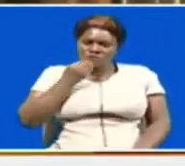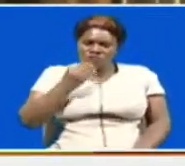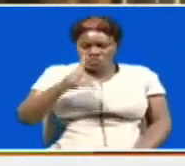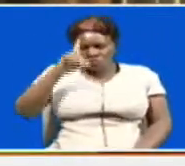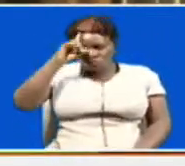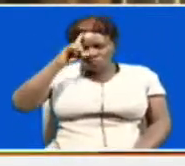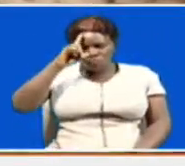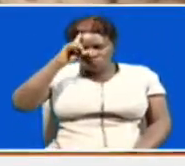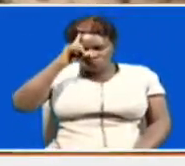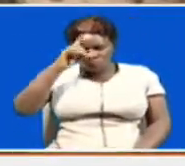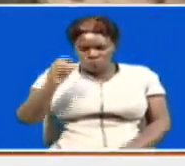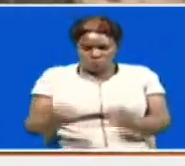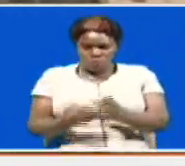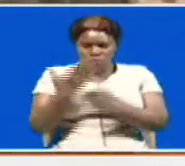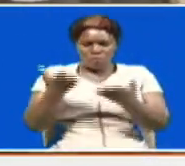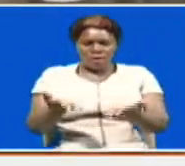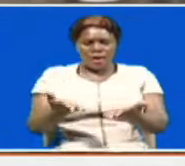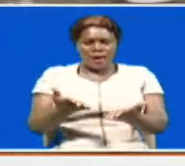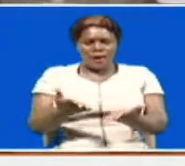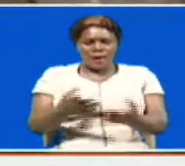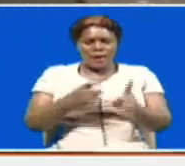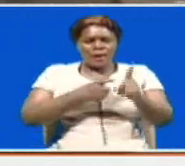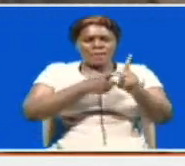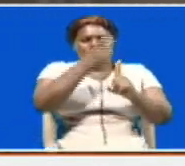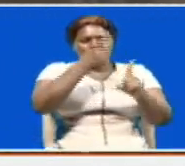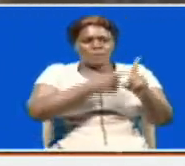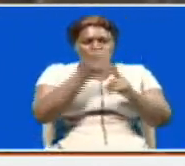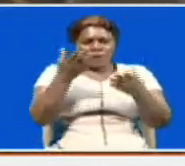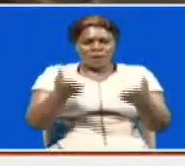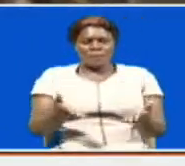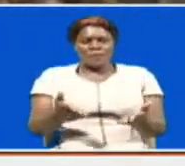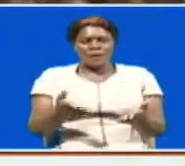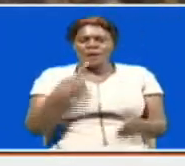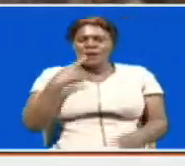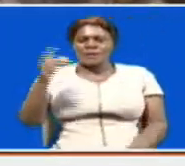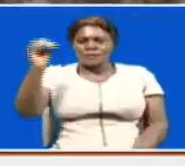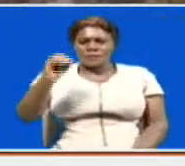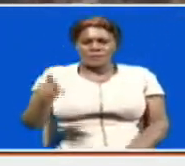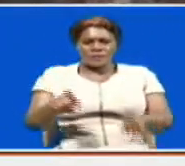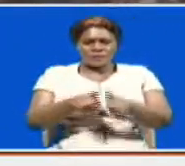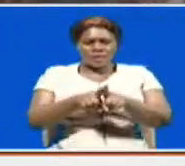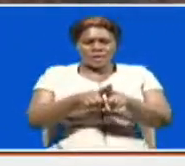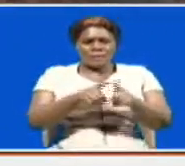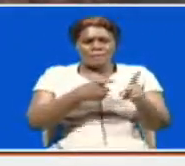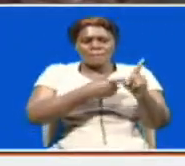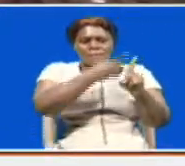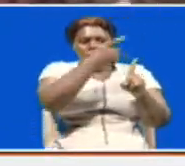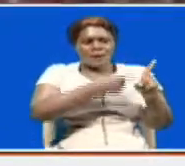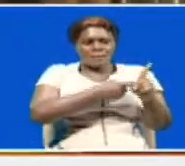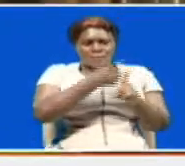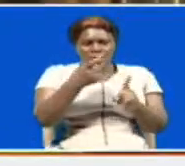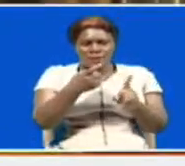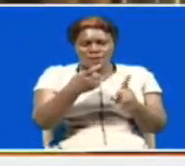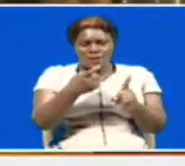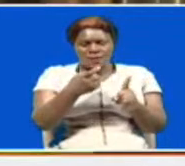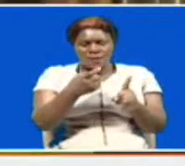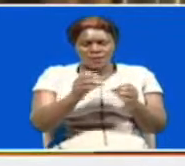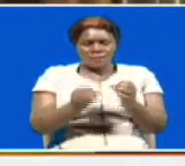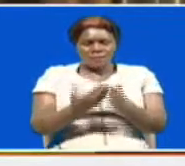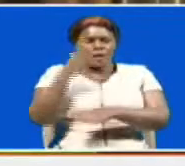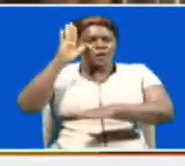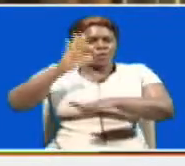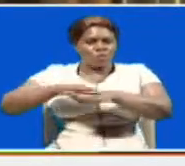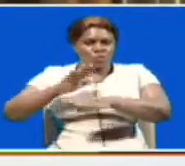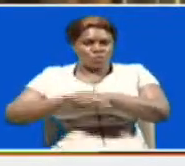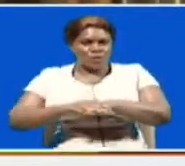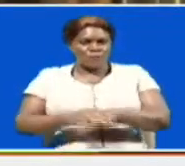inaweza kumea pande hii. Wimbi, ukipanda hapa inamea 100%. Ukipanda sorghum inamea vizuri